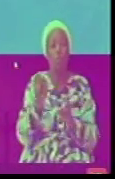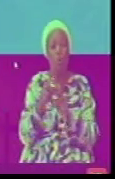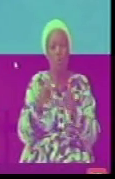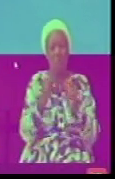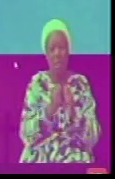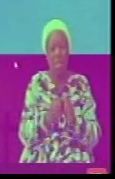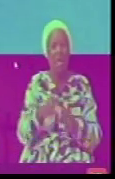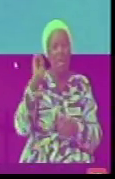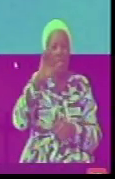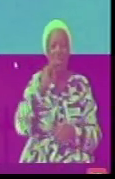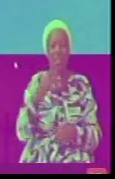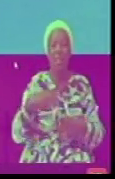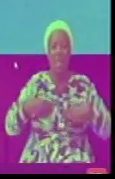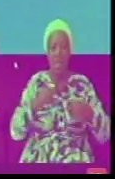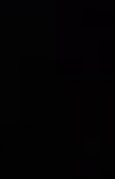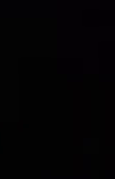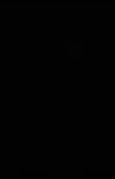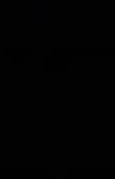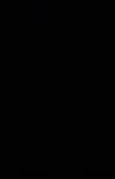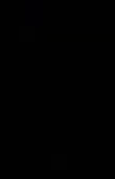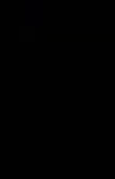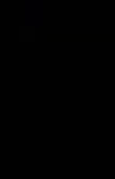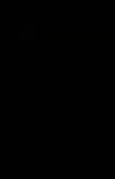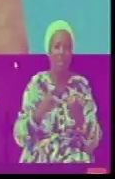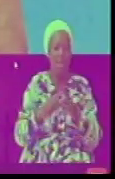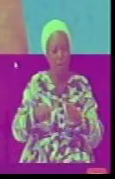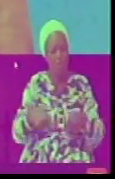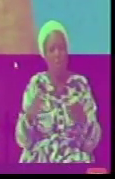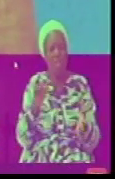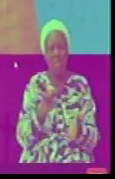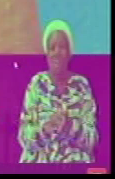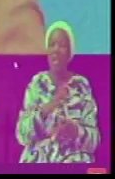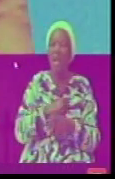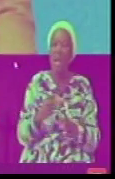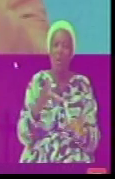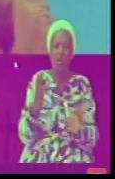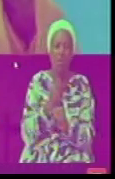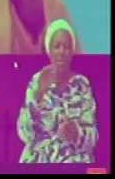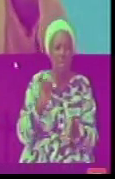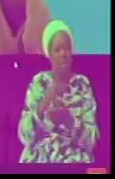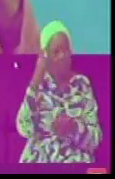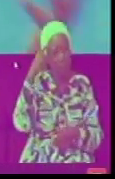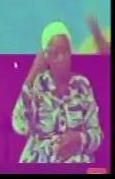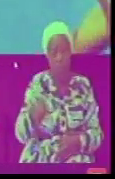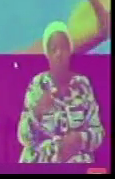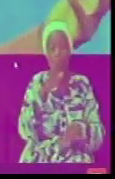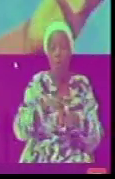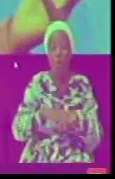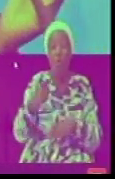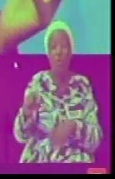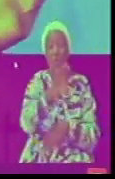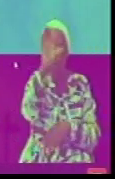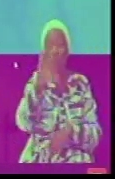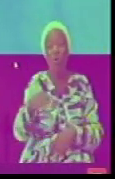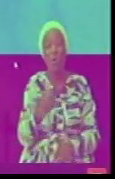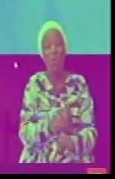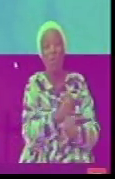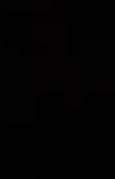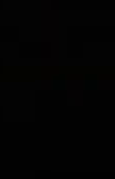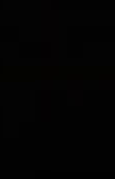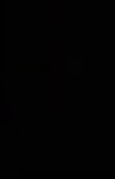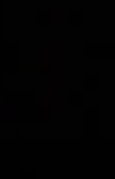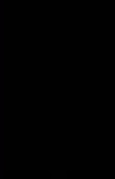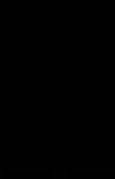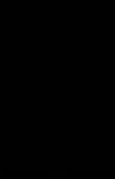And as we bring those two words together, is the healing Savior. And he provided that and